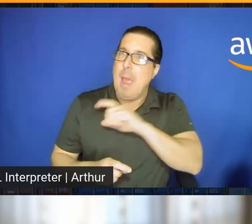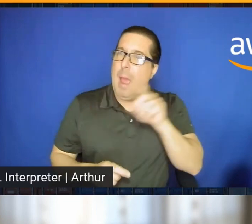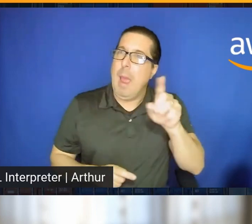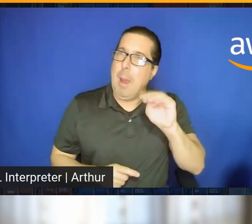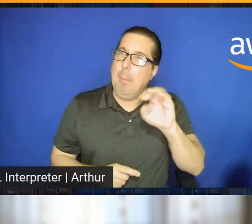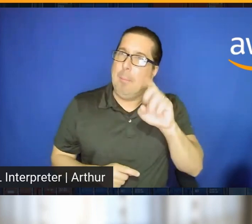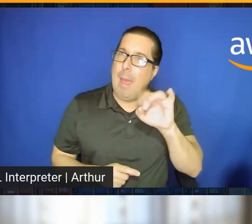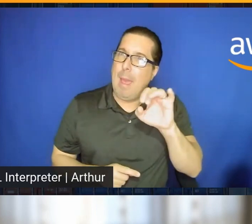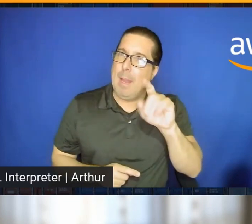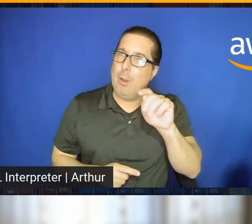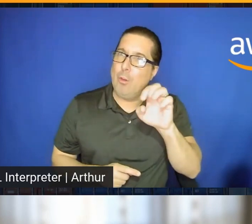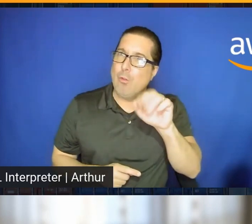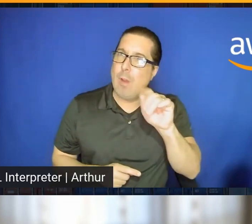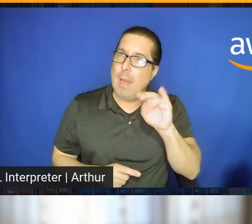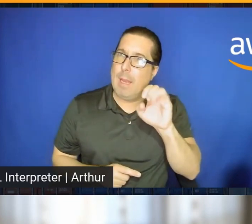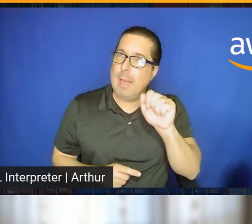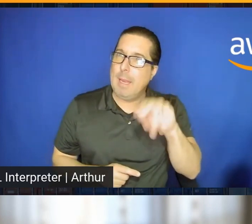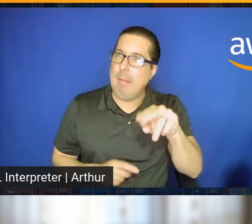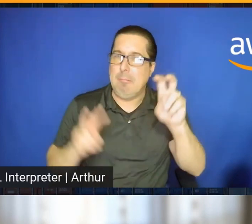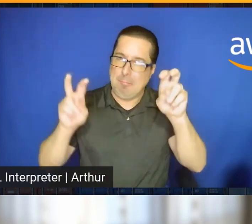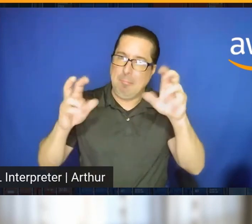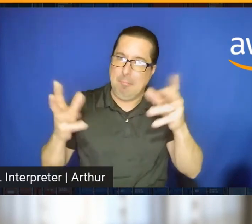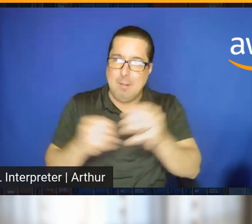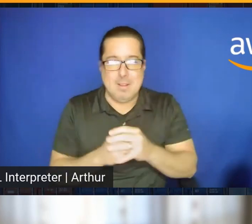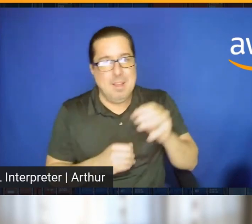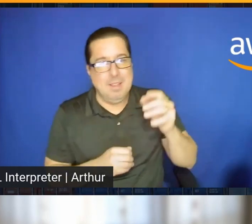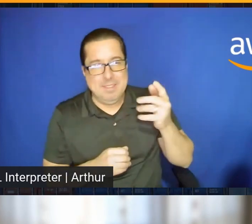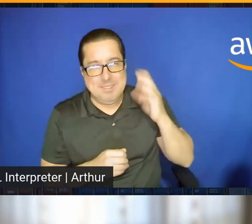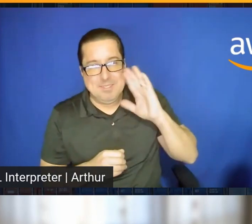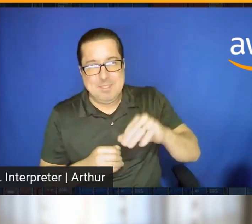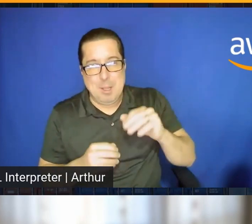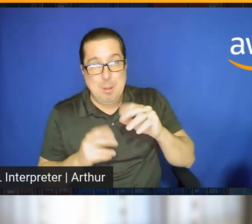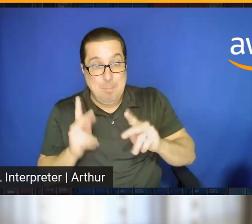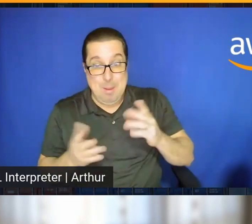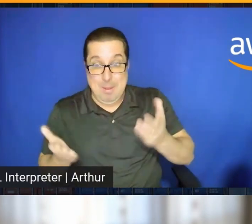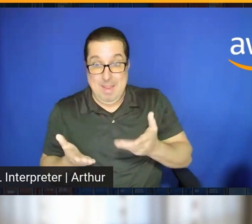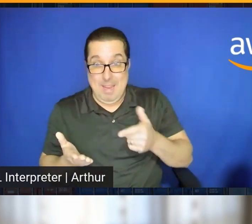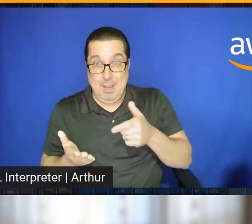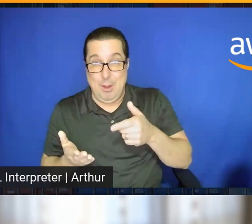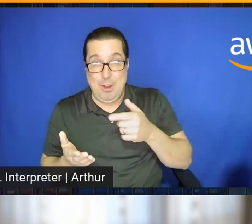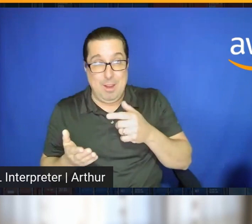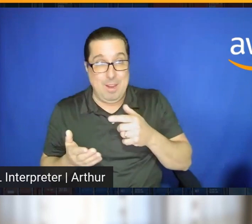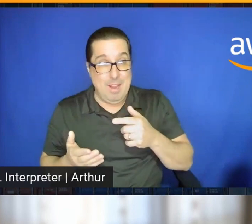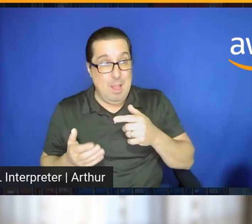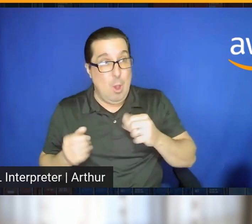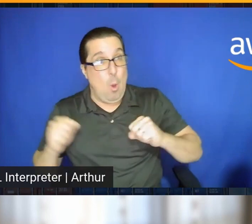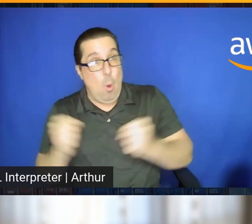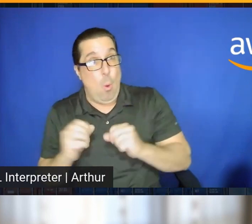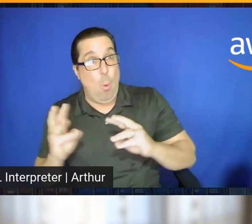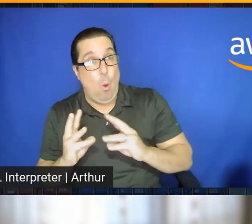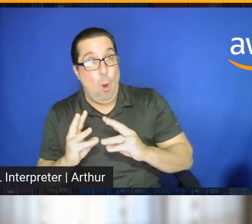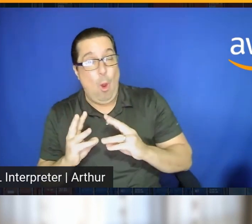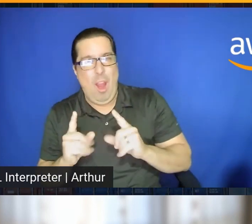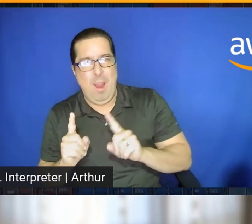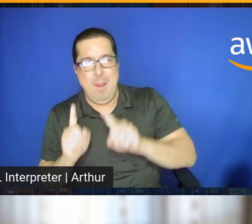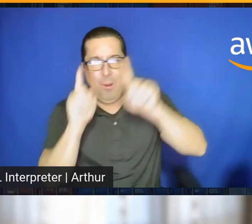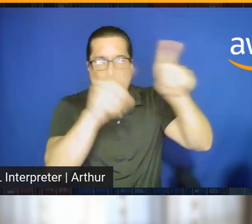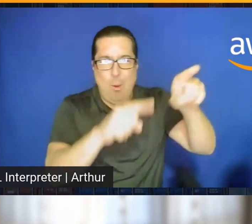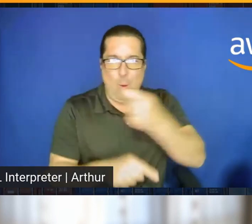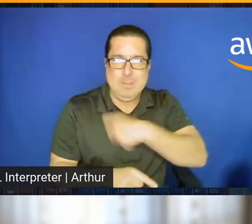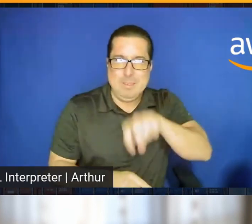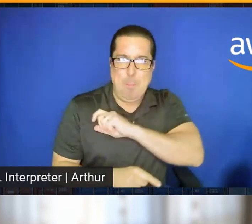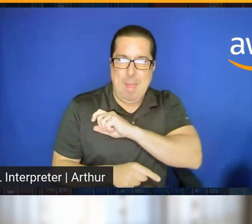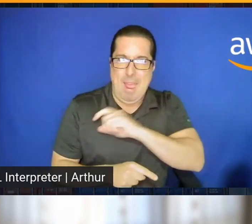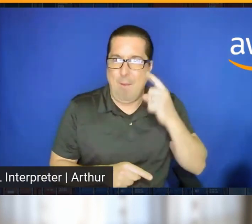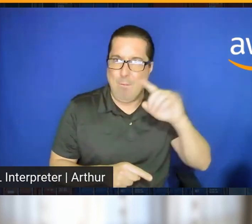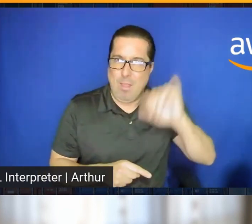I understand that a lot of people where Liz is actually go to Spain for just exactly that type of thing. Exactly. Yeah.